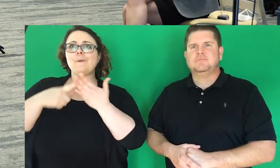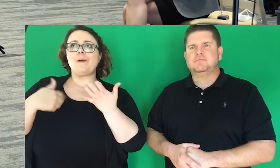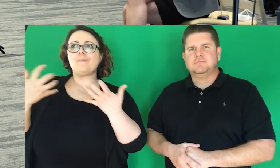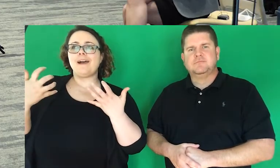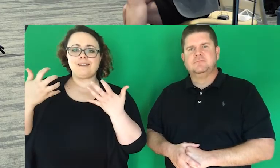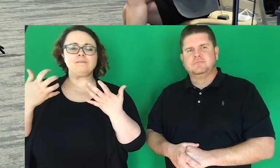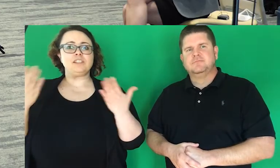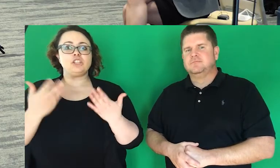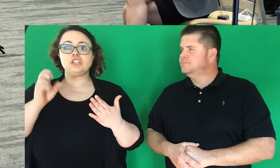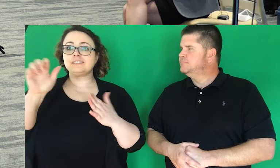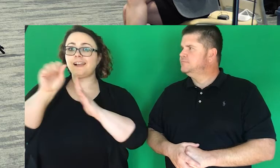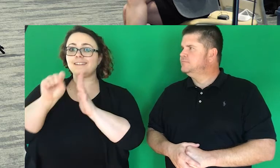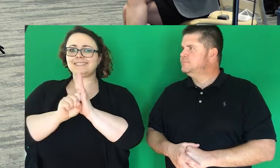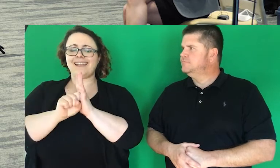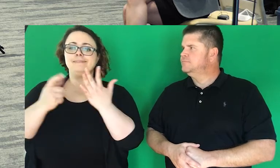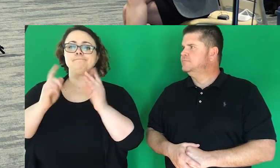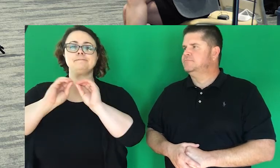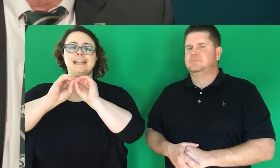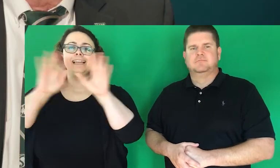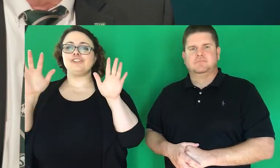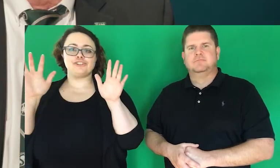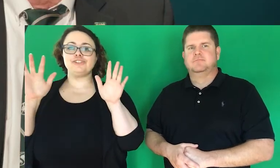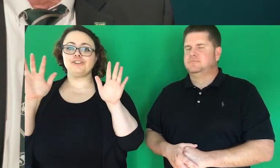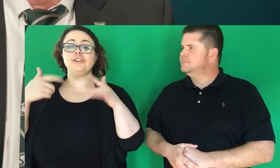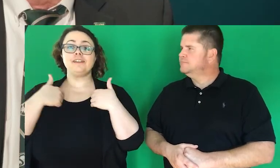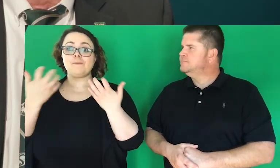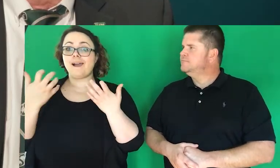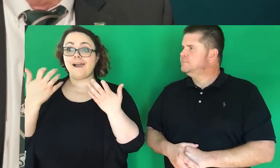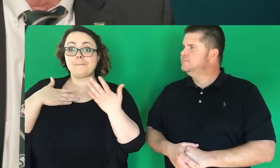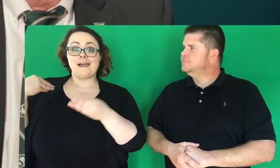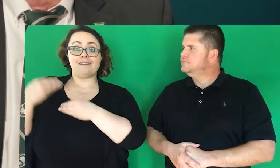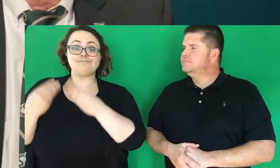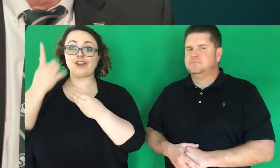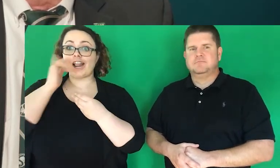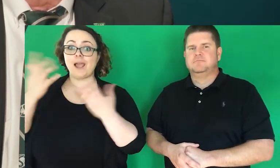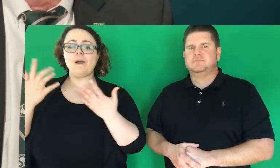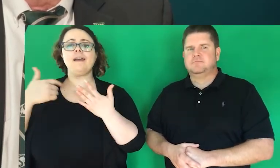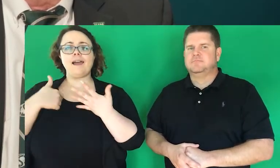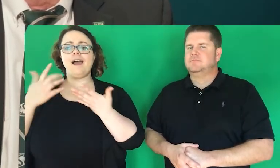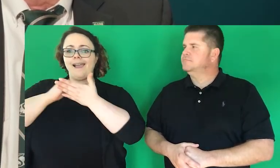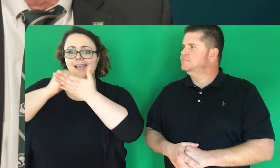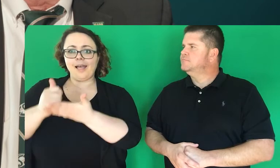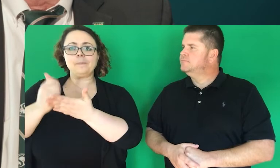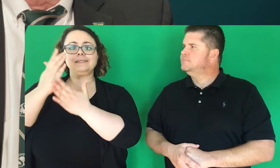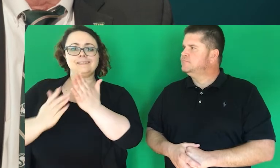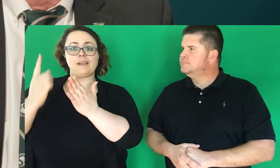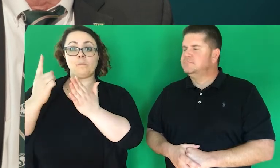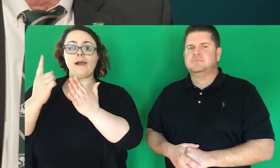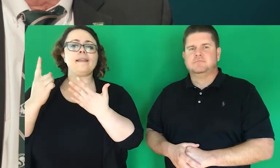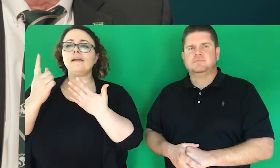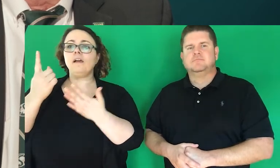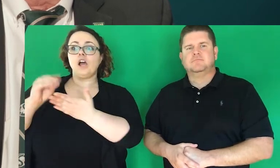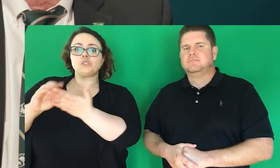at Sacramento State, it is just so clear that I want it to be that I helped someone,